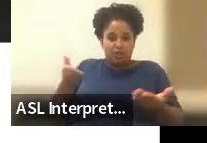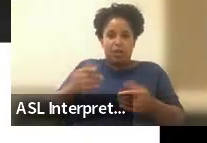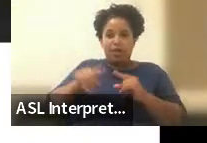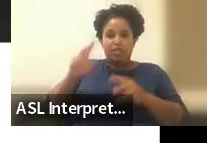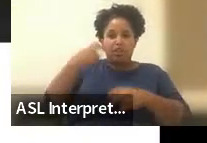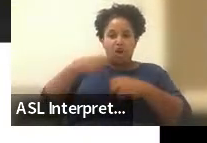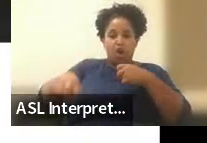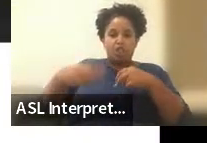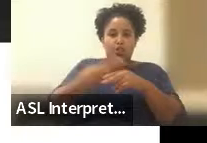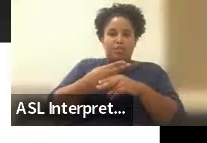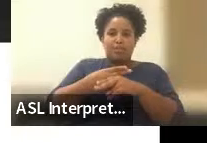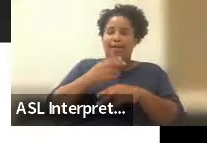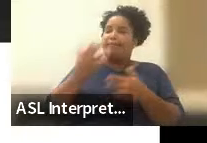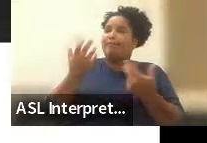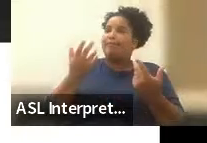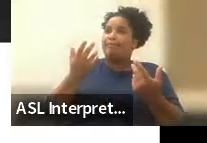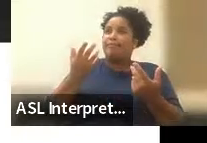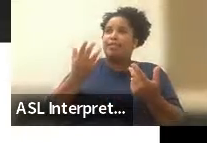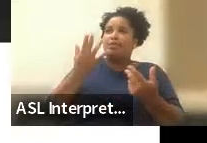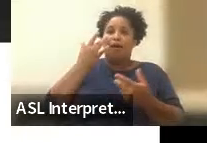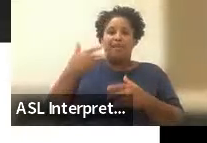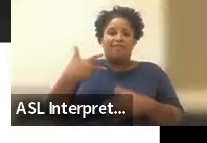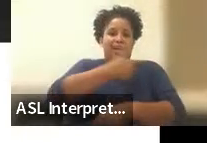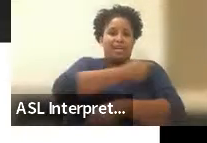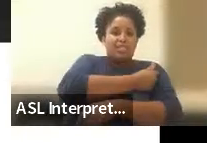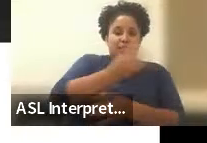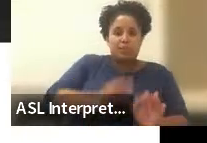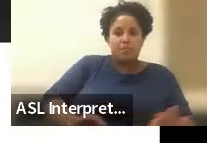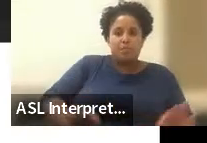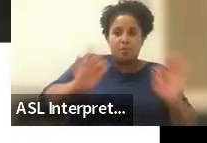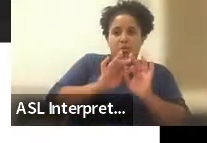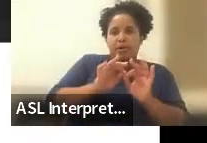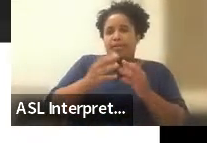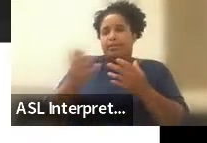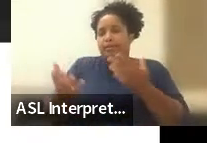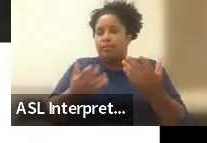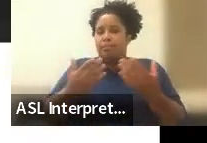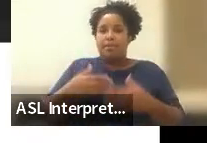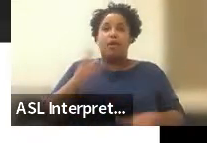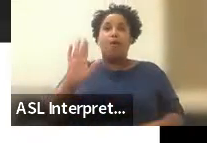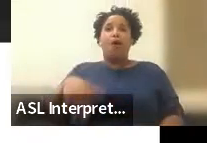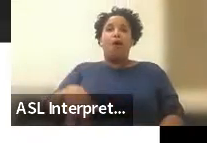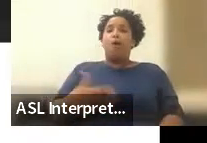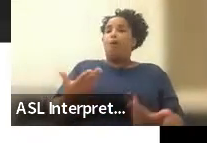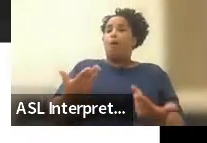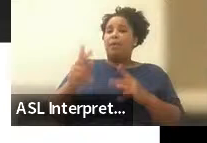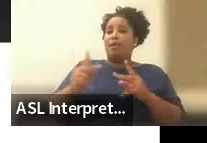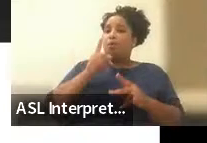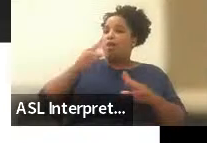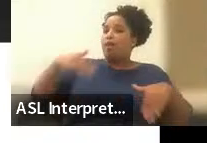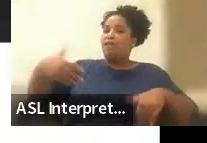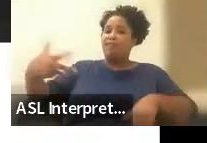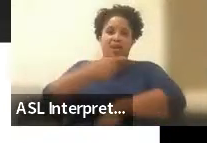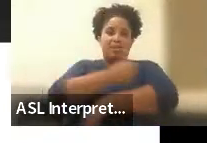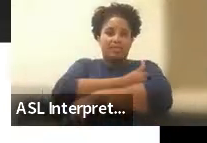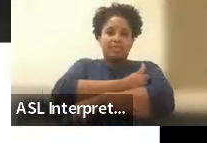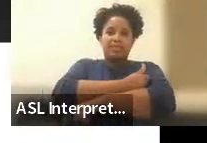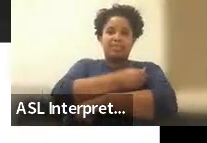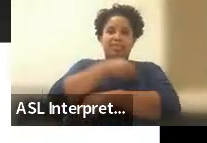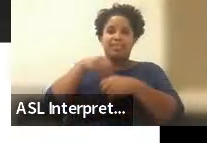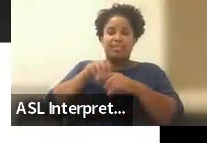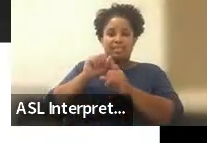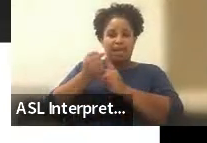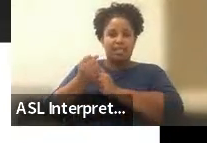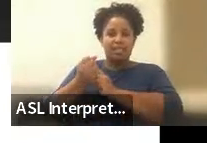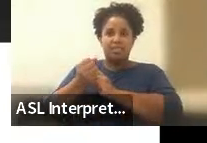as arguments for why vaccination is important, but then pretend like people who are unvaccinated in settings that